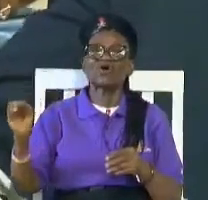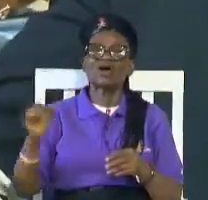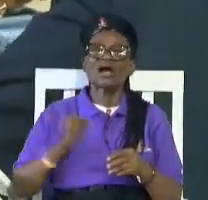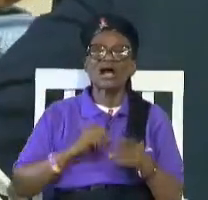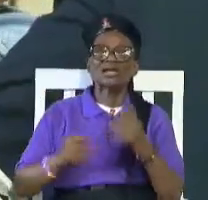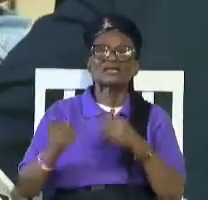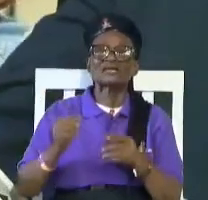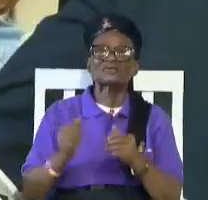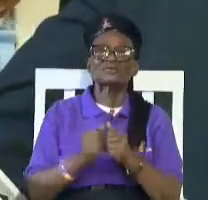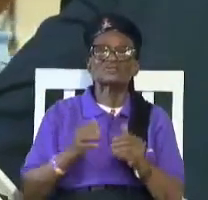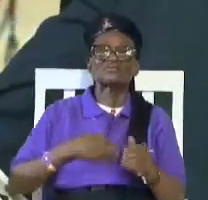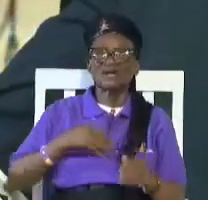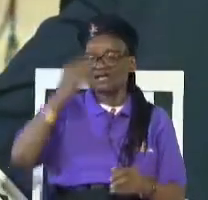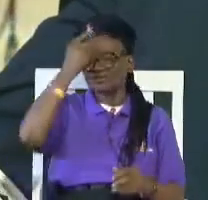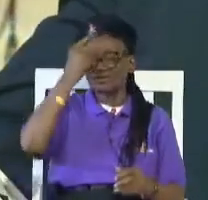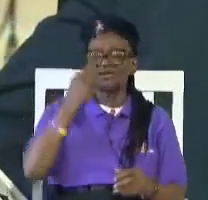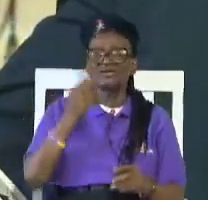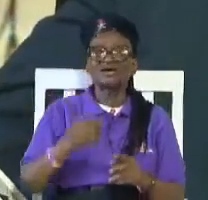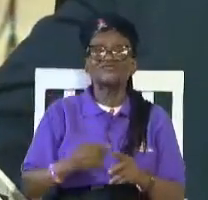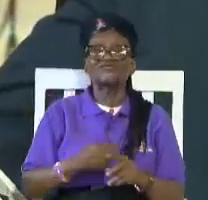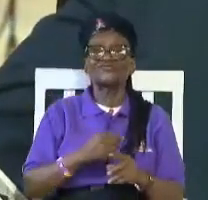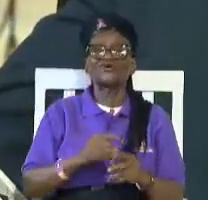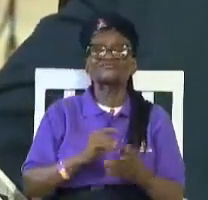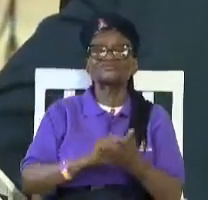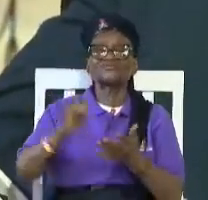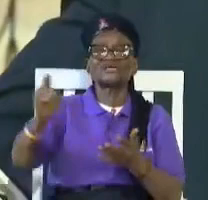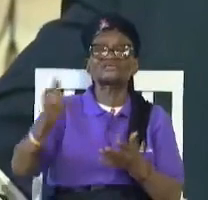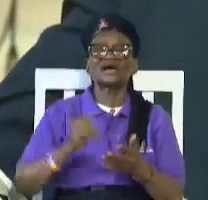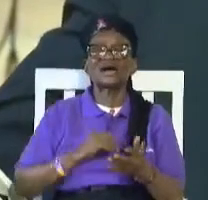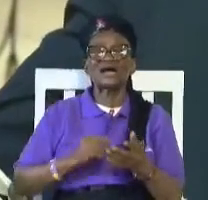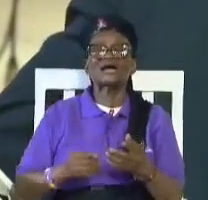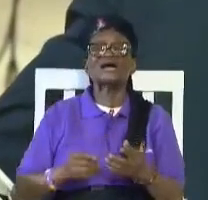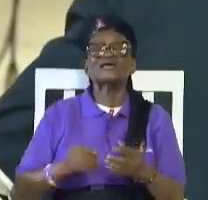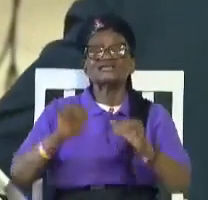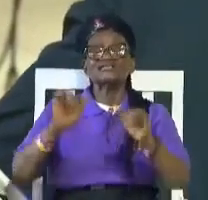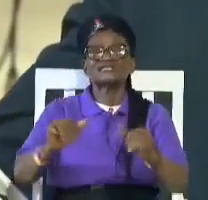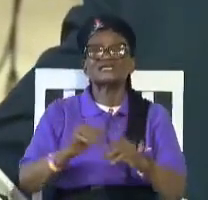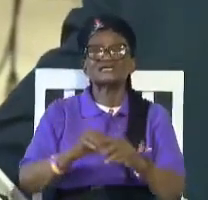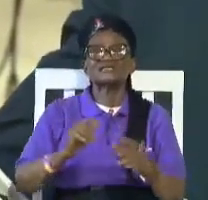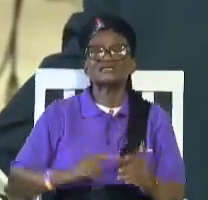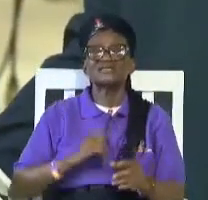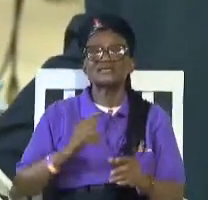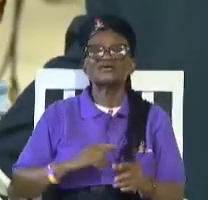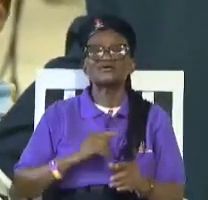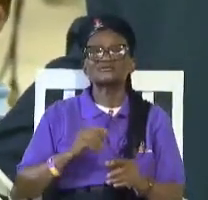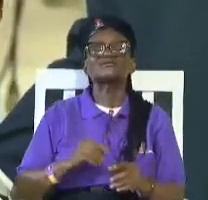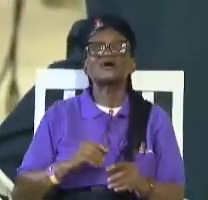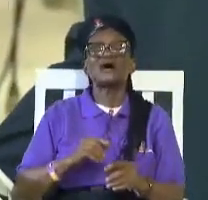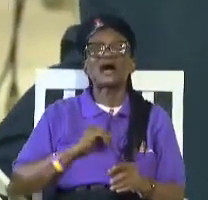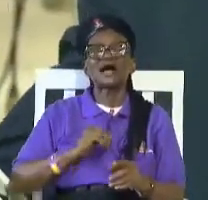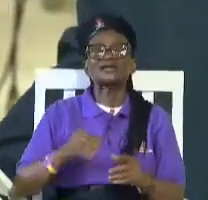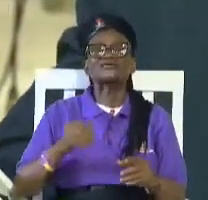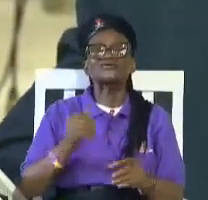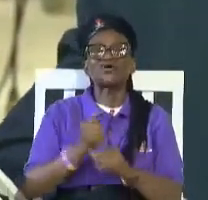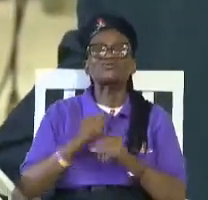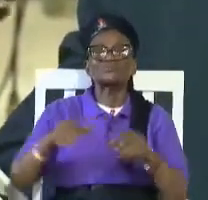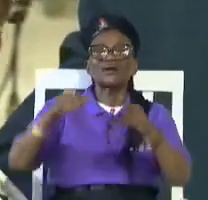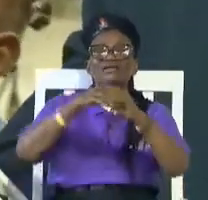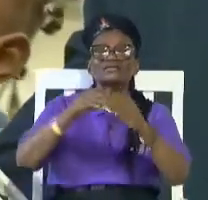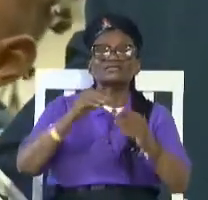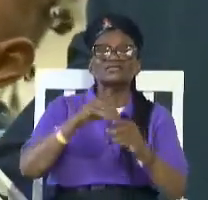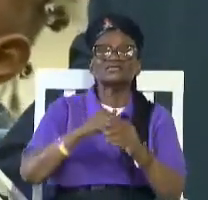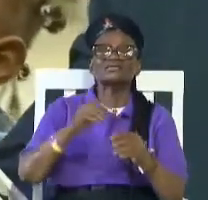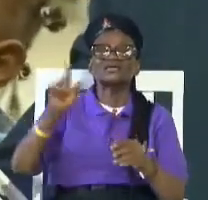I came with my parents from Benin. I reside in Lagos, but I came to camp with my parents. I got married in